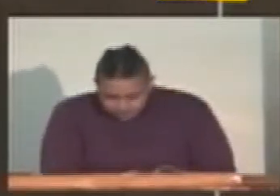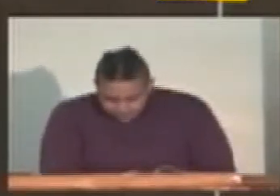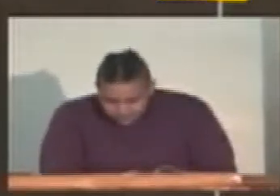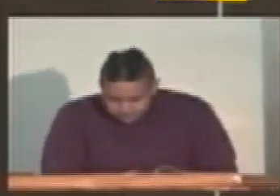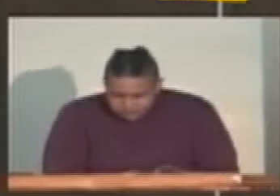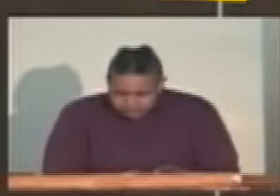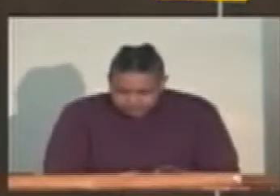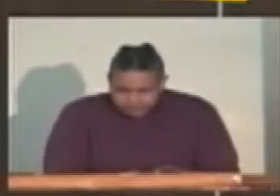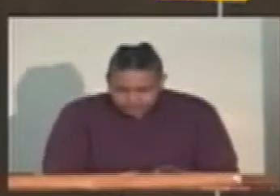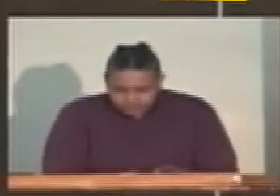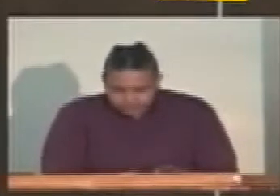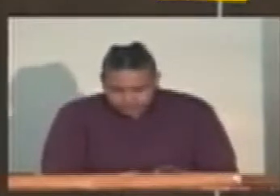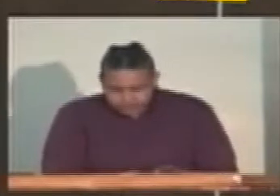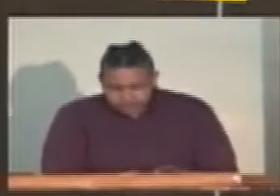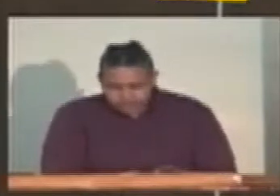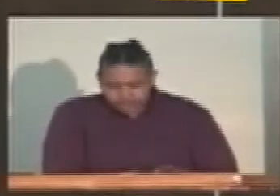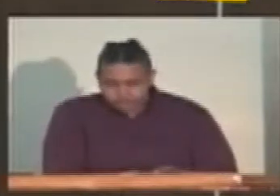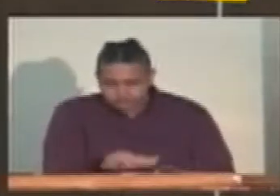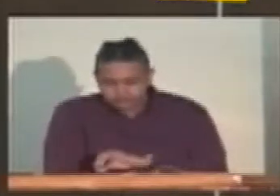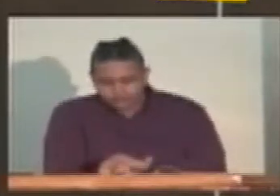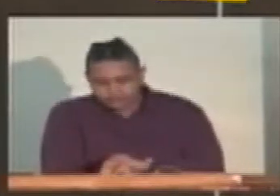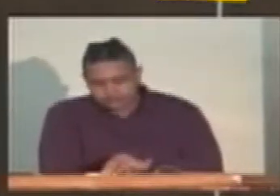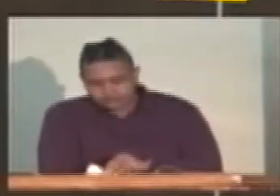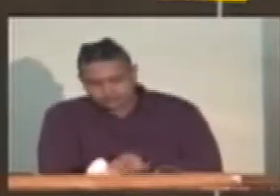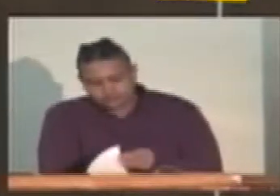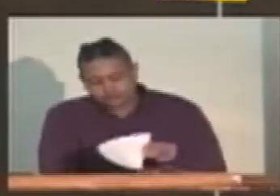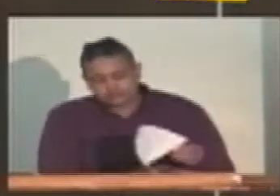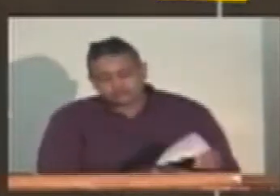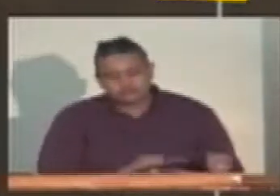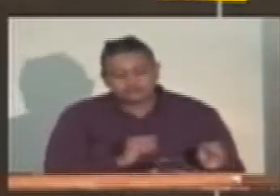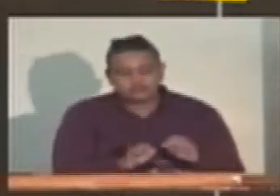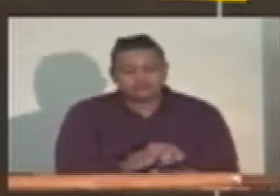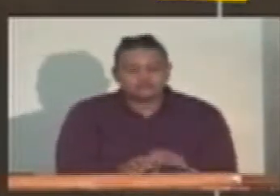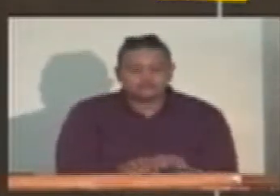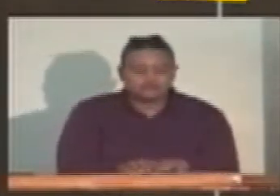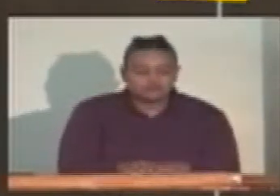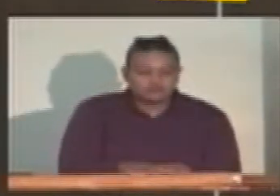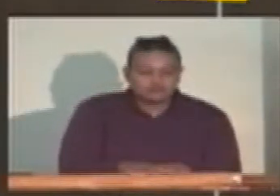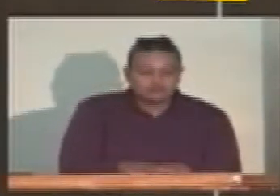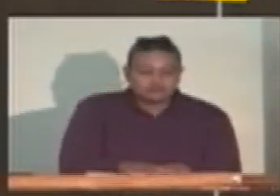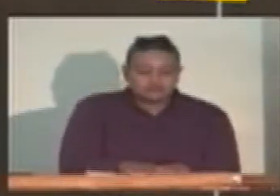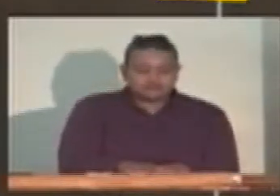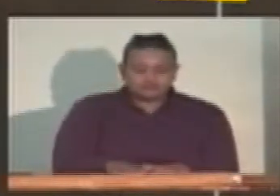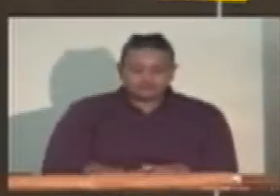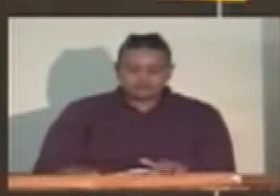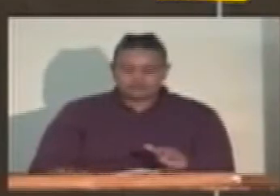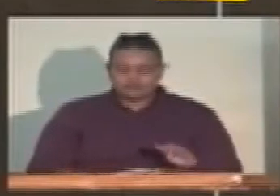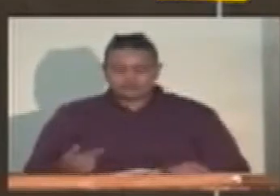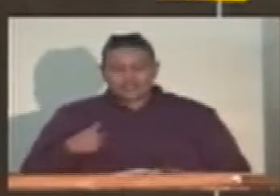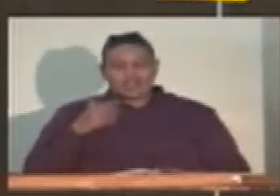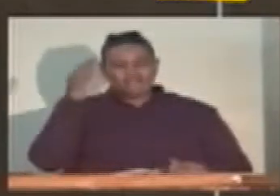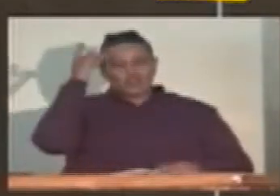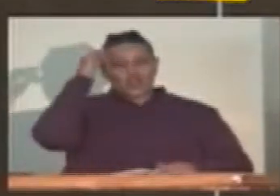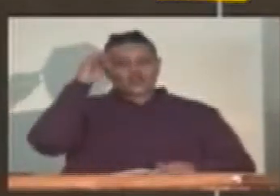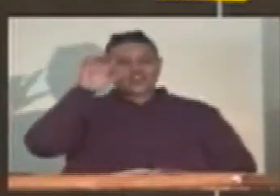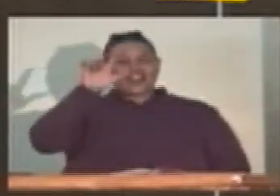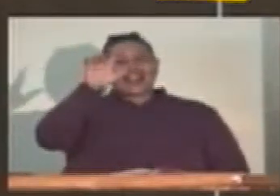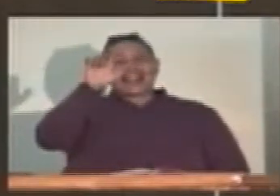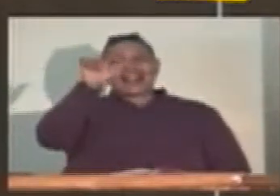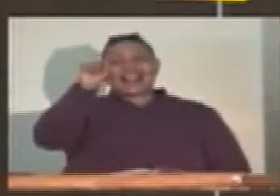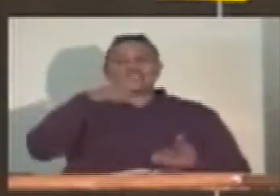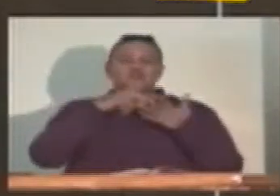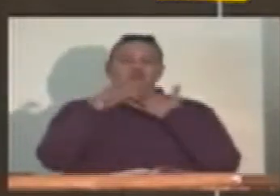Mr. Speaker, I have a thought on the Learn, Earn, Give and Save Legs